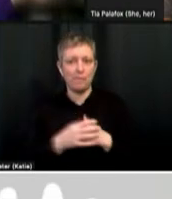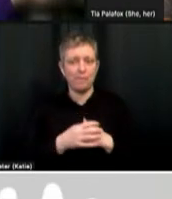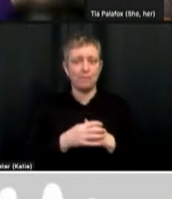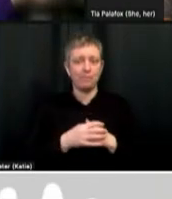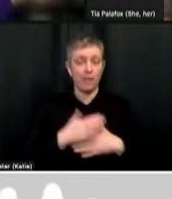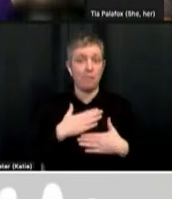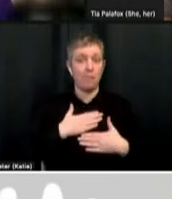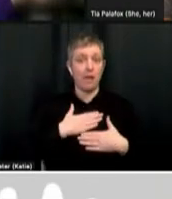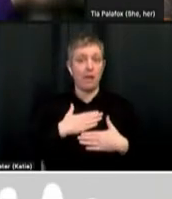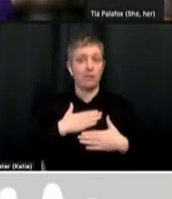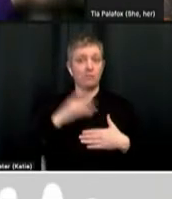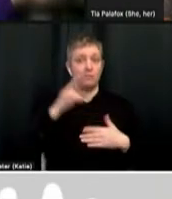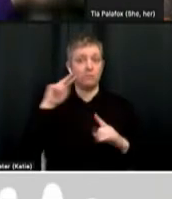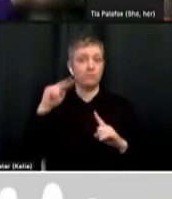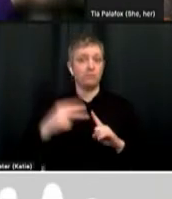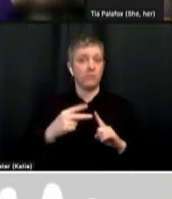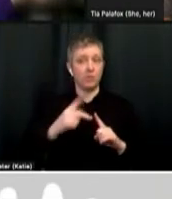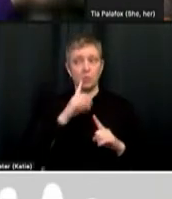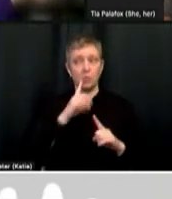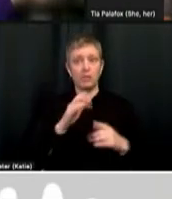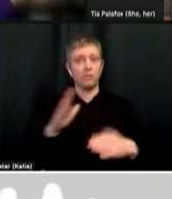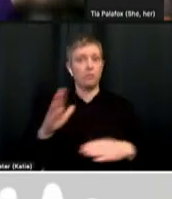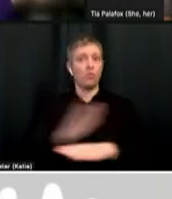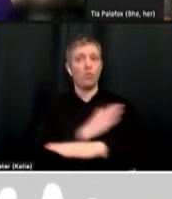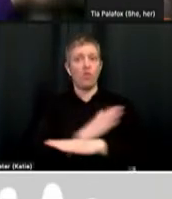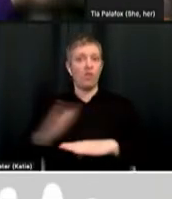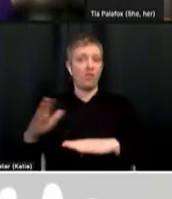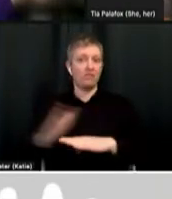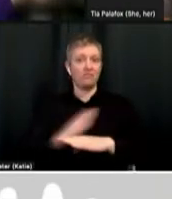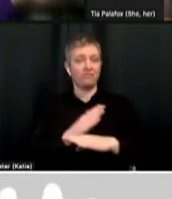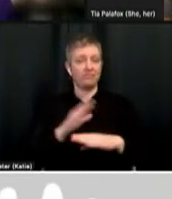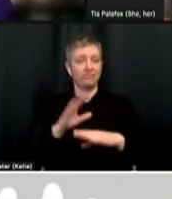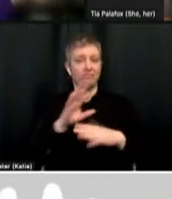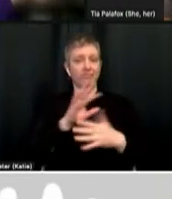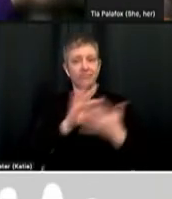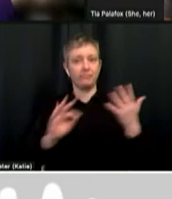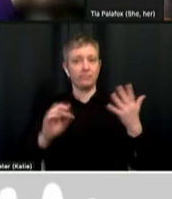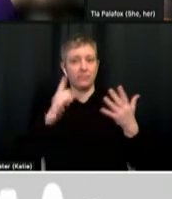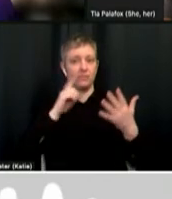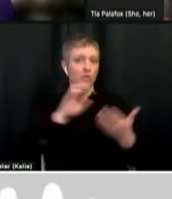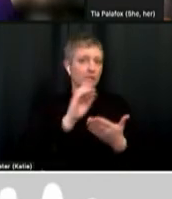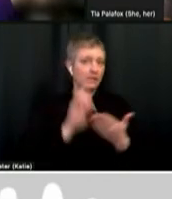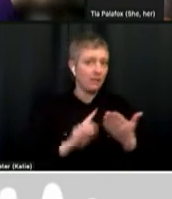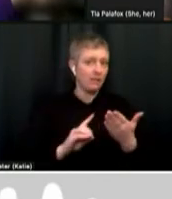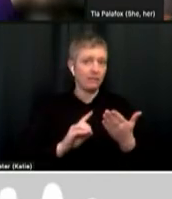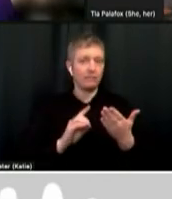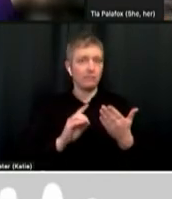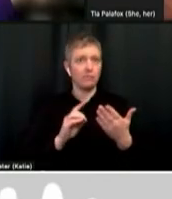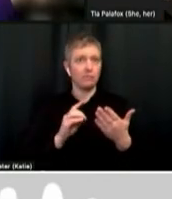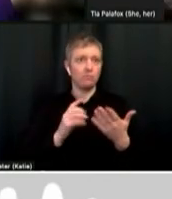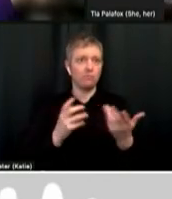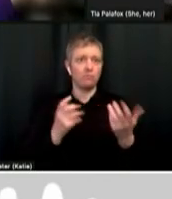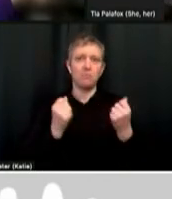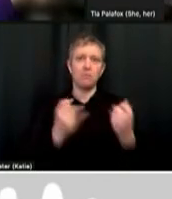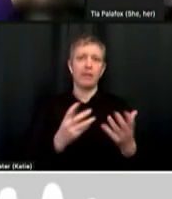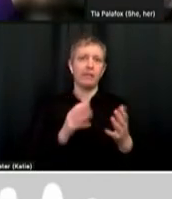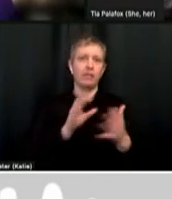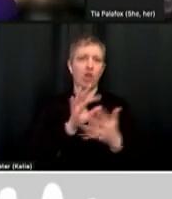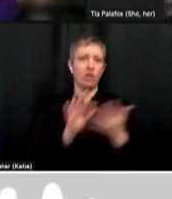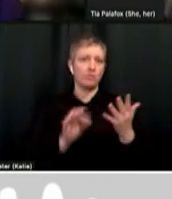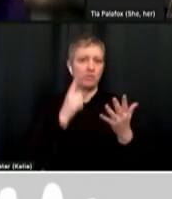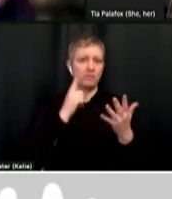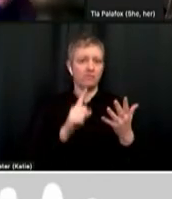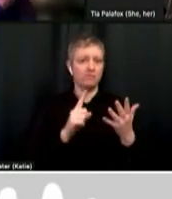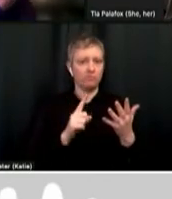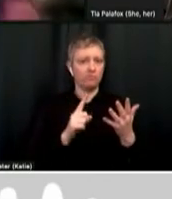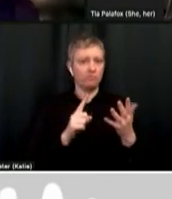know, very broad range of designs and choices that are, you know, acceptable that would still produce, you know, a lot of value and